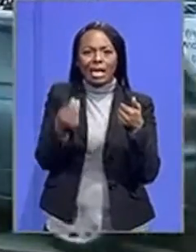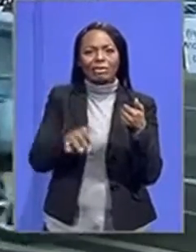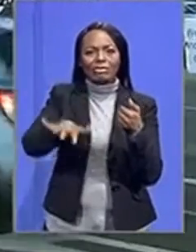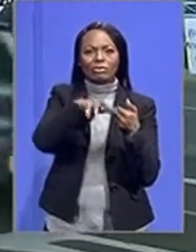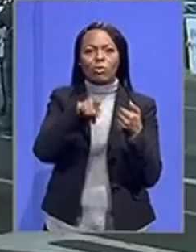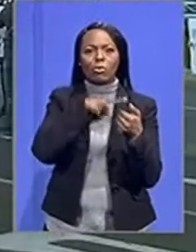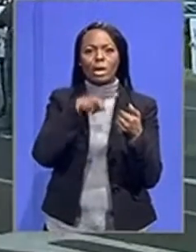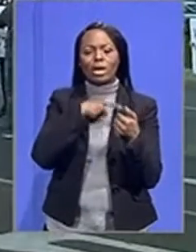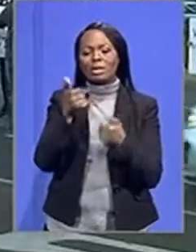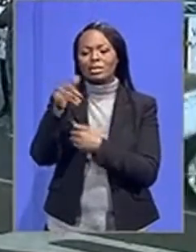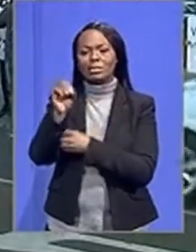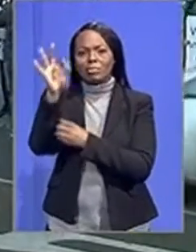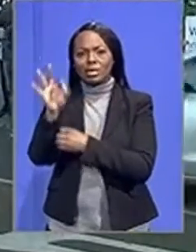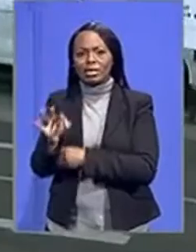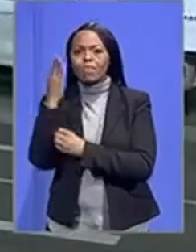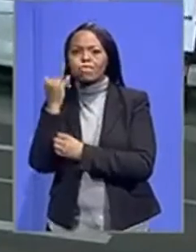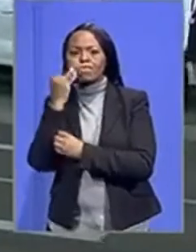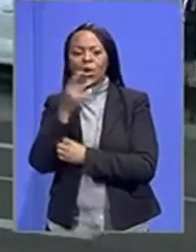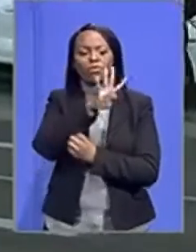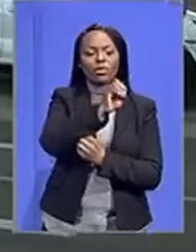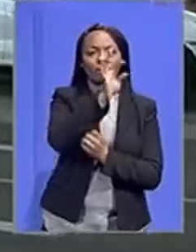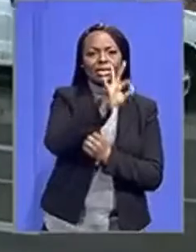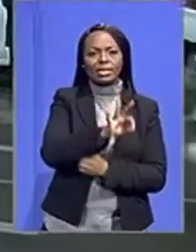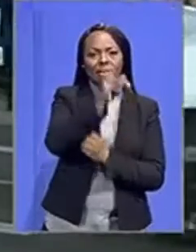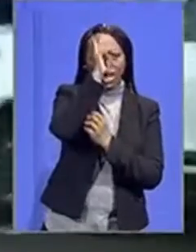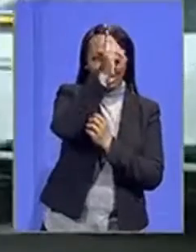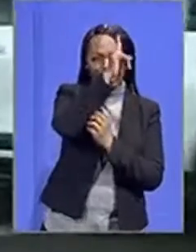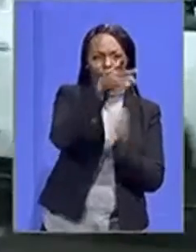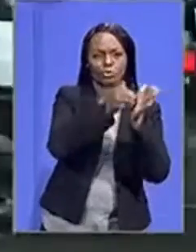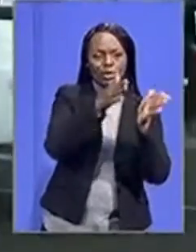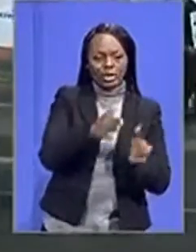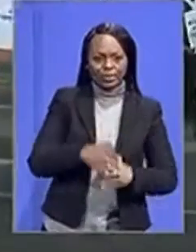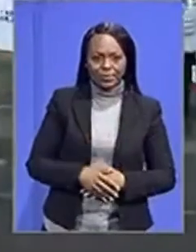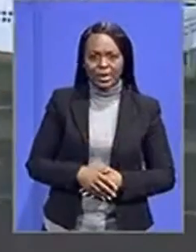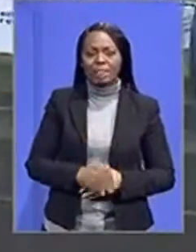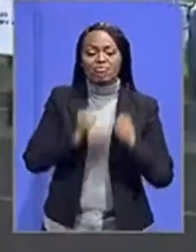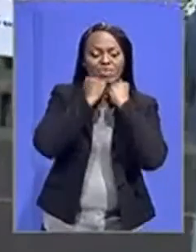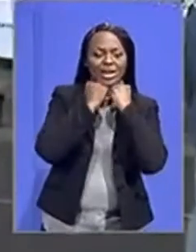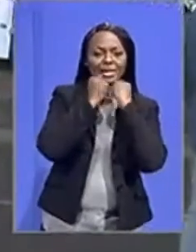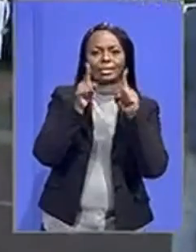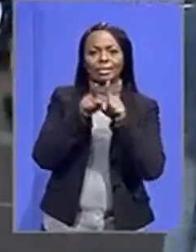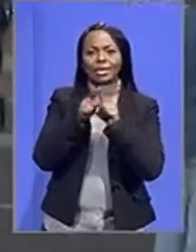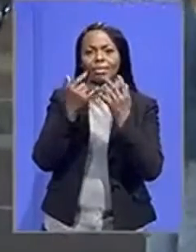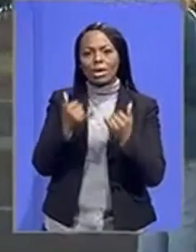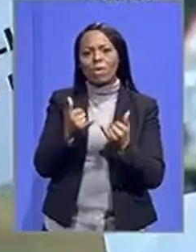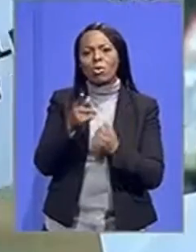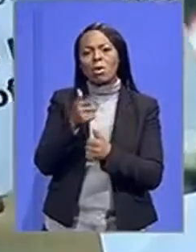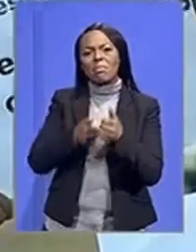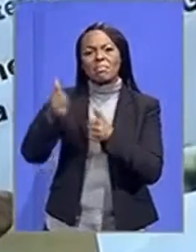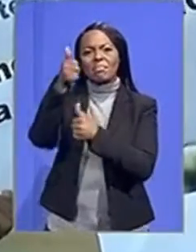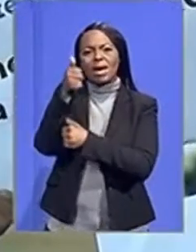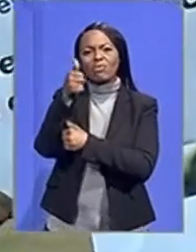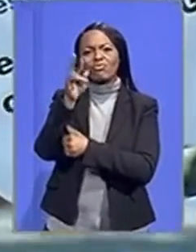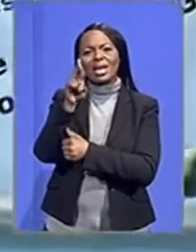batho ba šweu le diperesente tše 40 ya batho baso. Magareng ga batswadi go bala le mmošiši wa panka ya Reserve ka Afrika